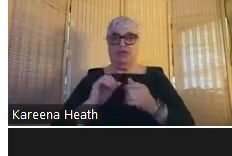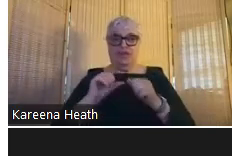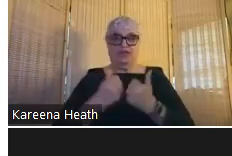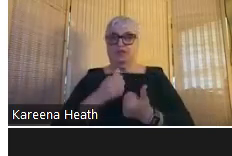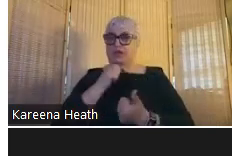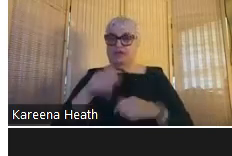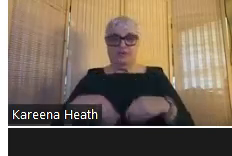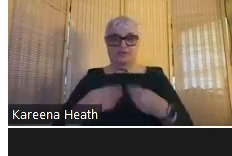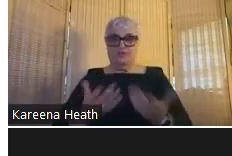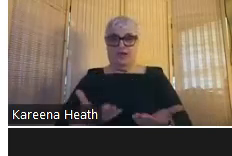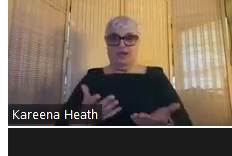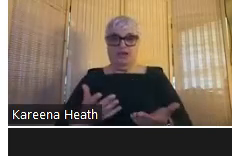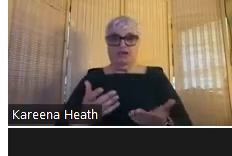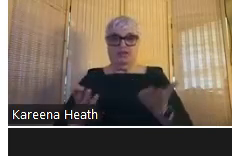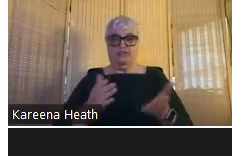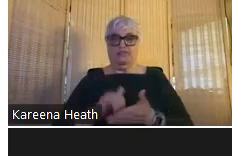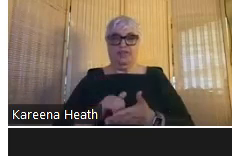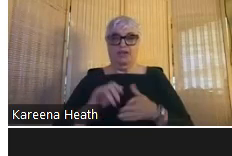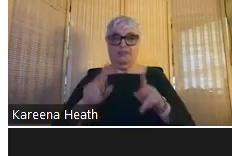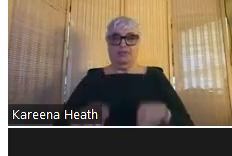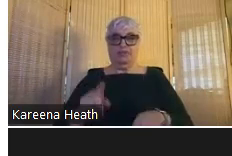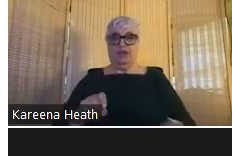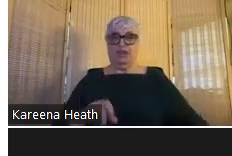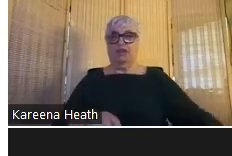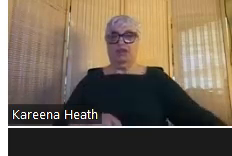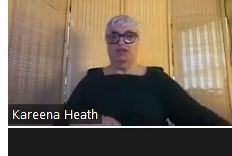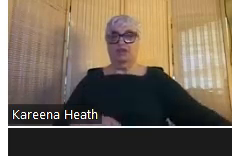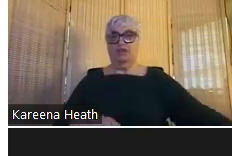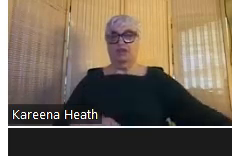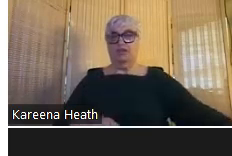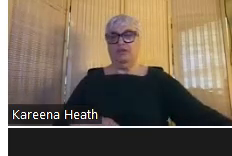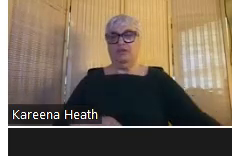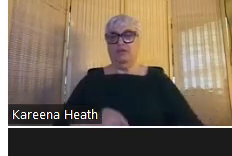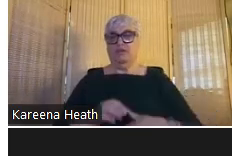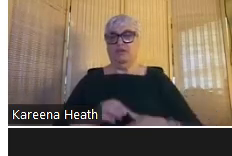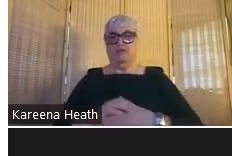not provide a service that the individual is in need of. Next slide, please.